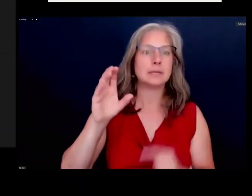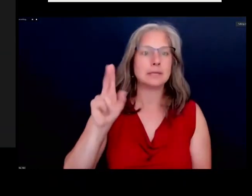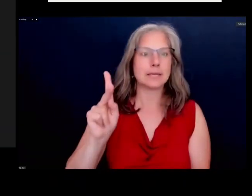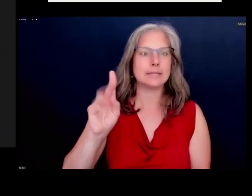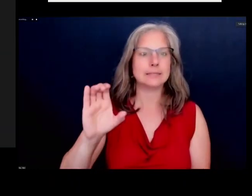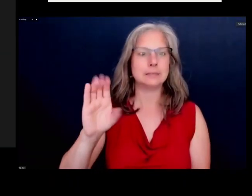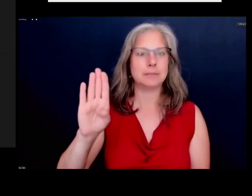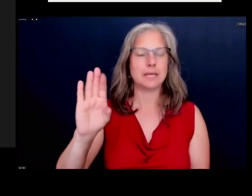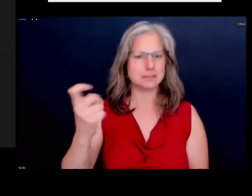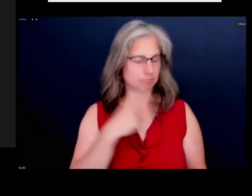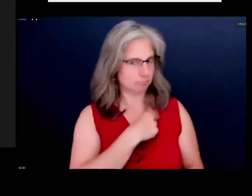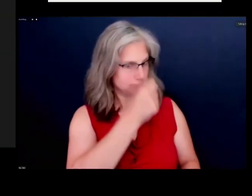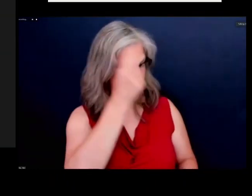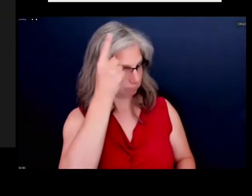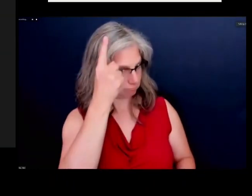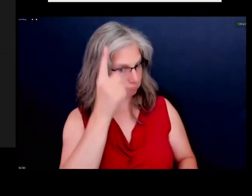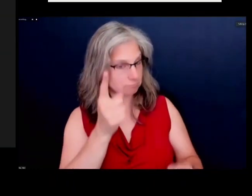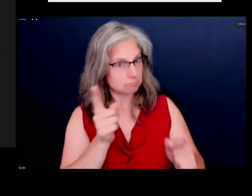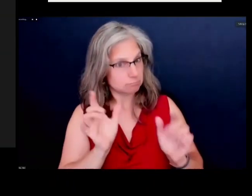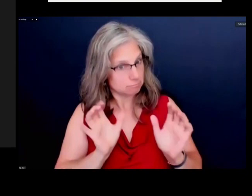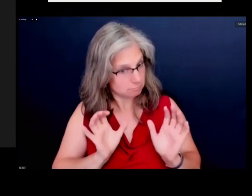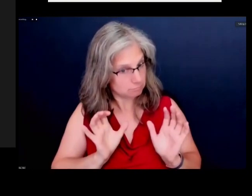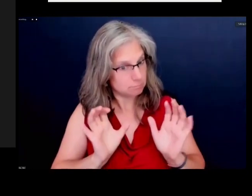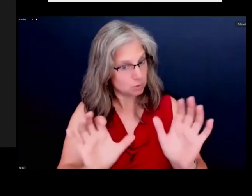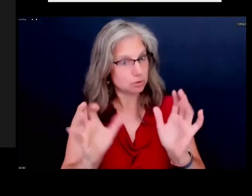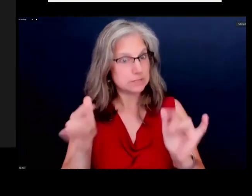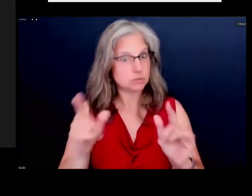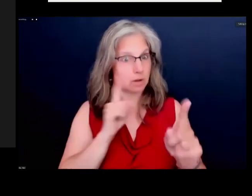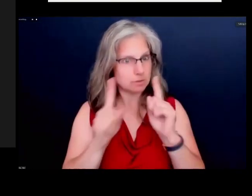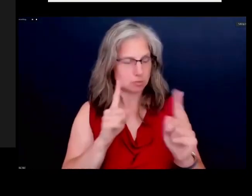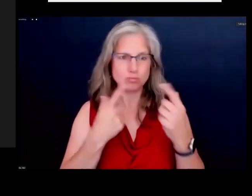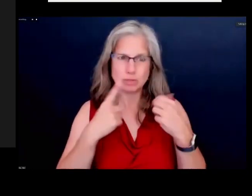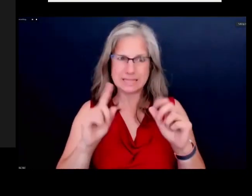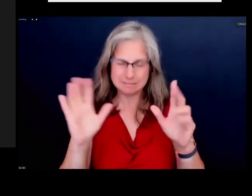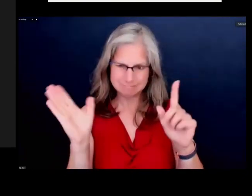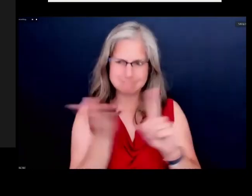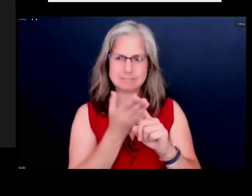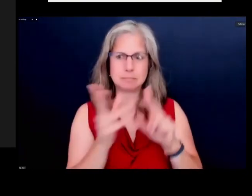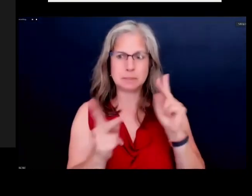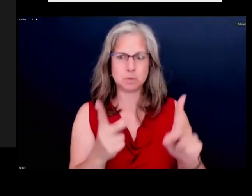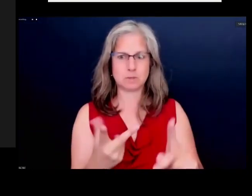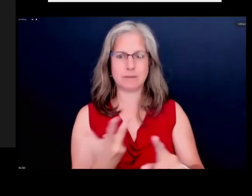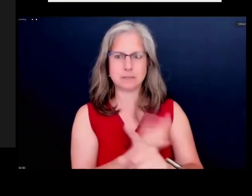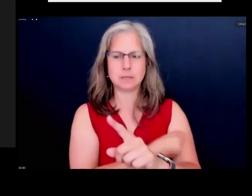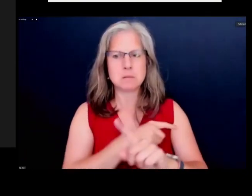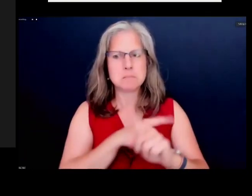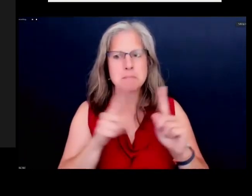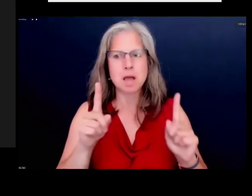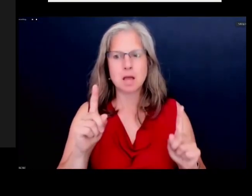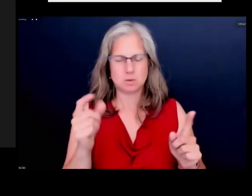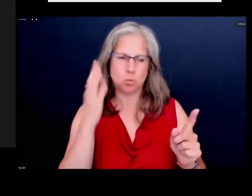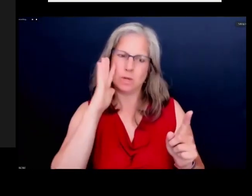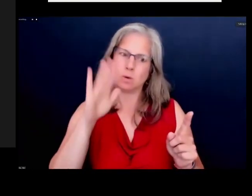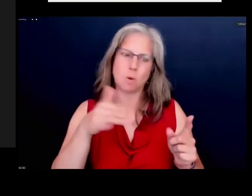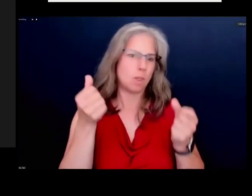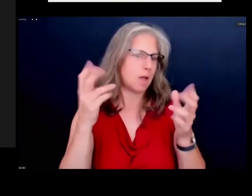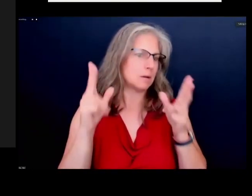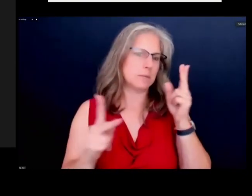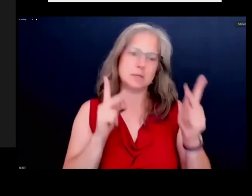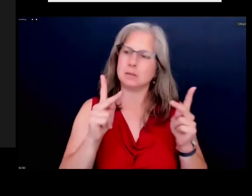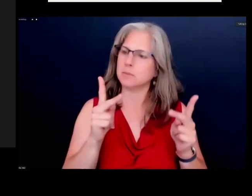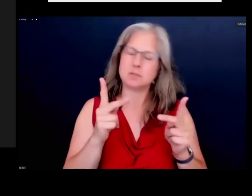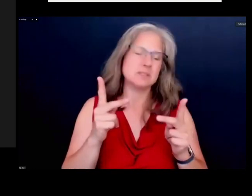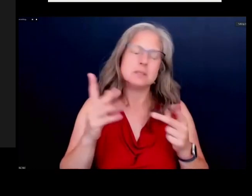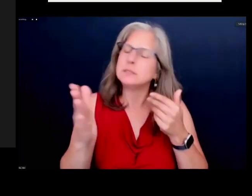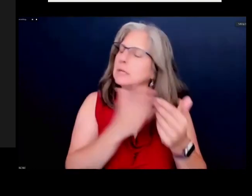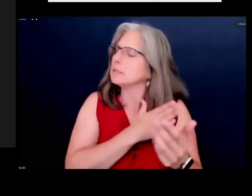I understand from this conversation, the main push is to really get people vaccinated. But as we know, there are a lot of people out